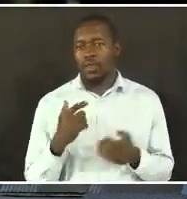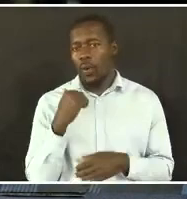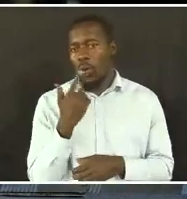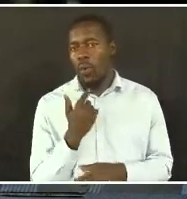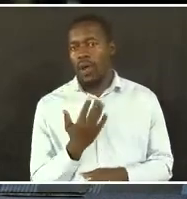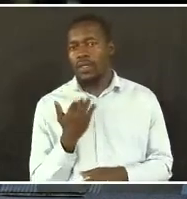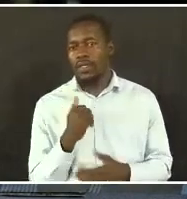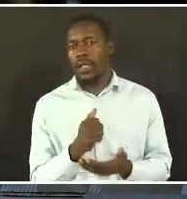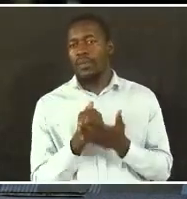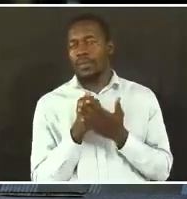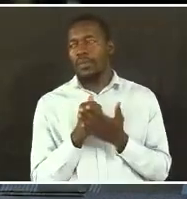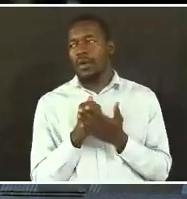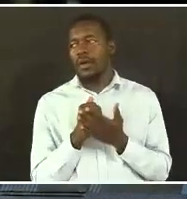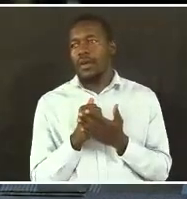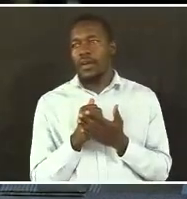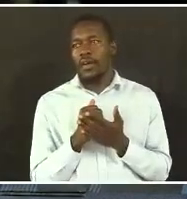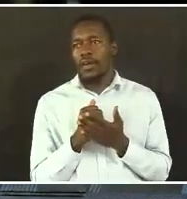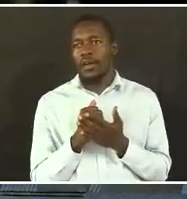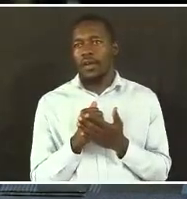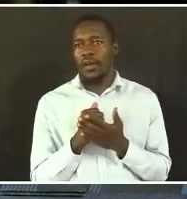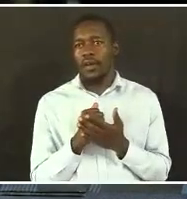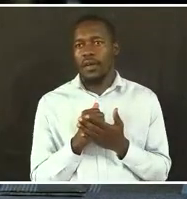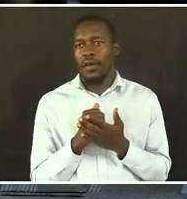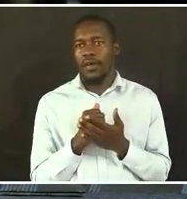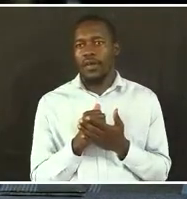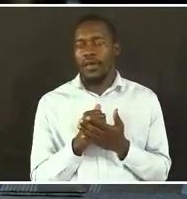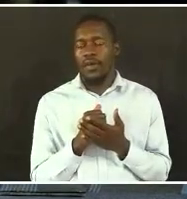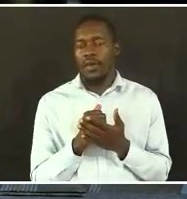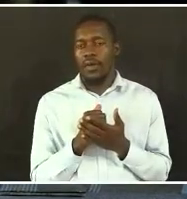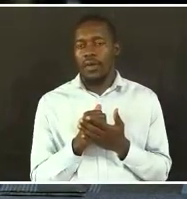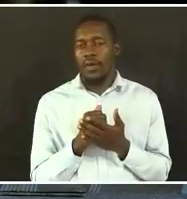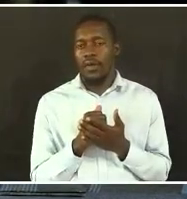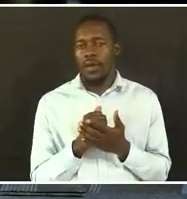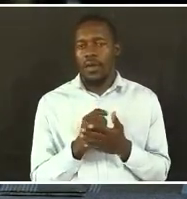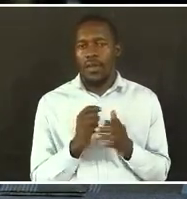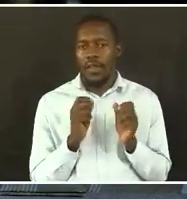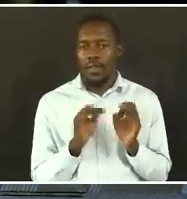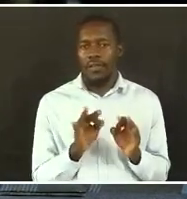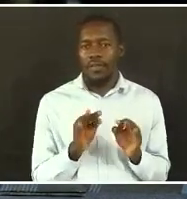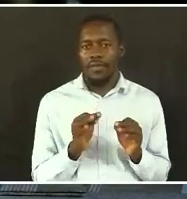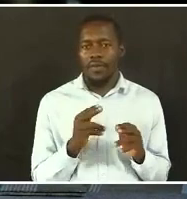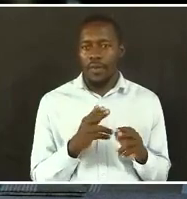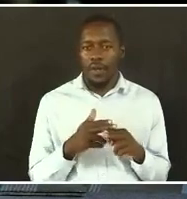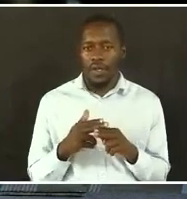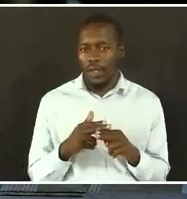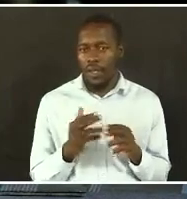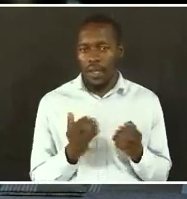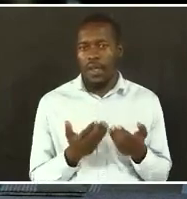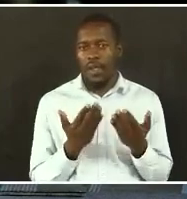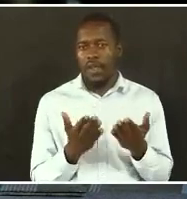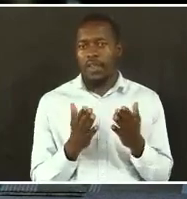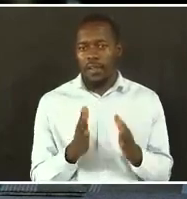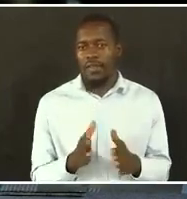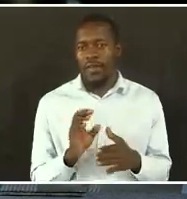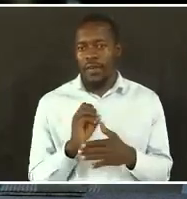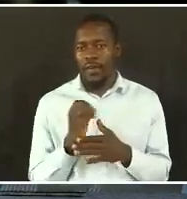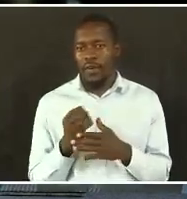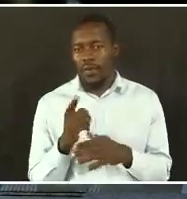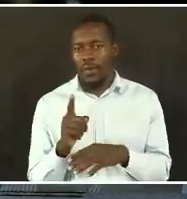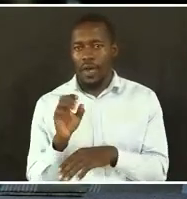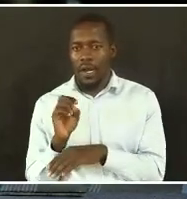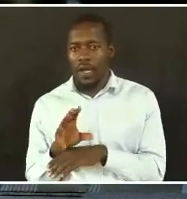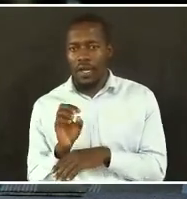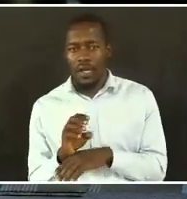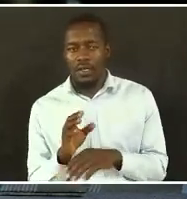stick to their decision, go by what they say. So if you are a caregiver, if you are a counselor and you have gone